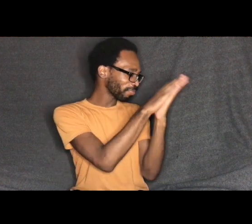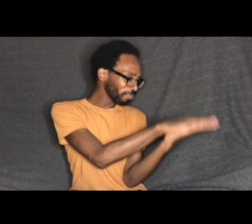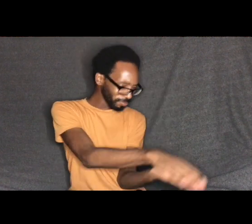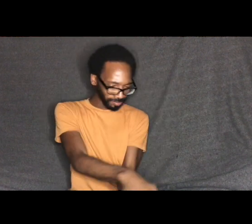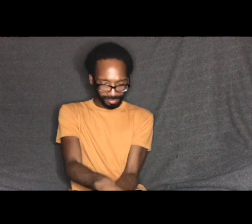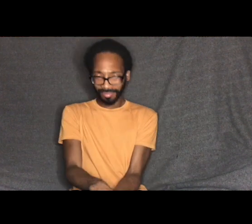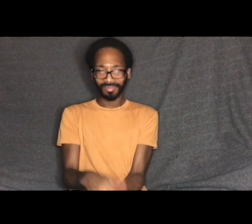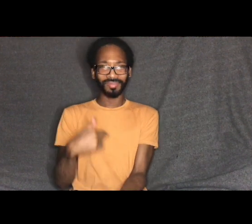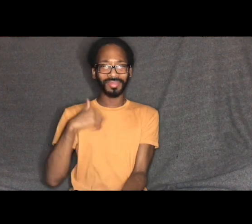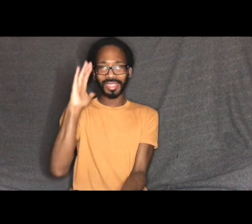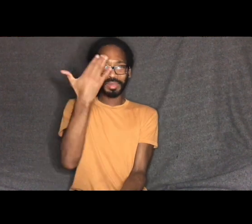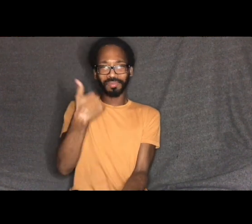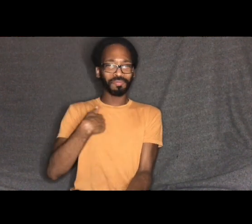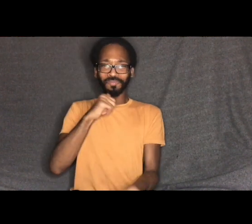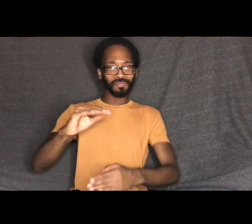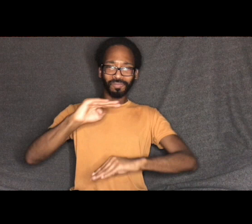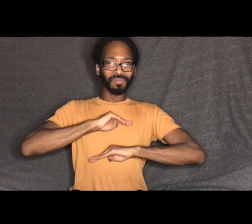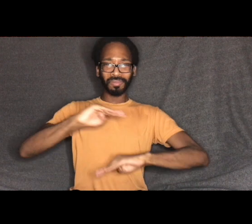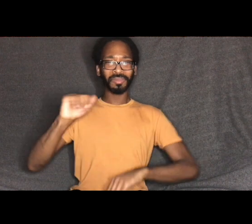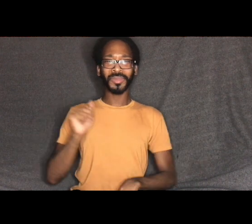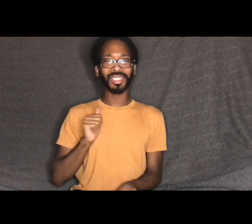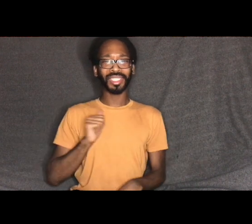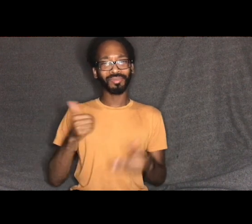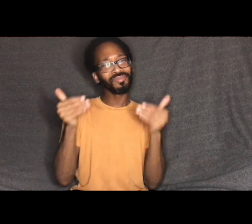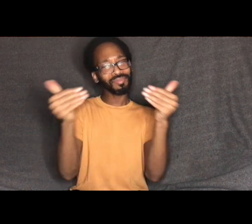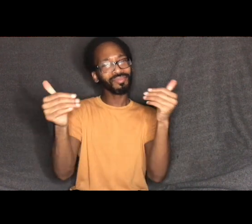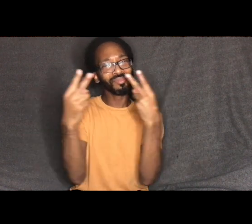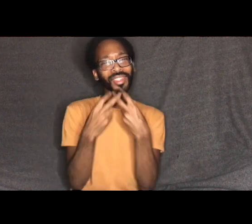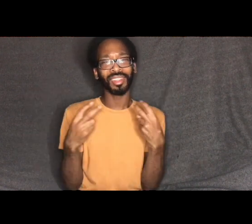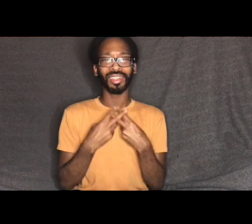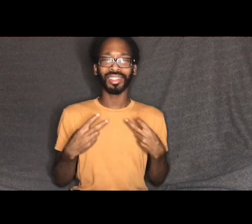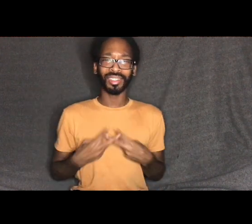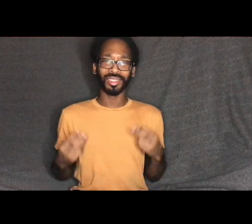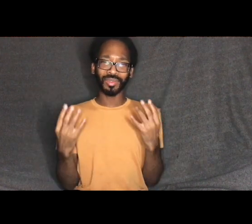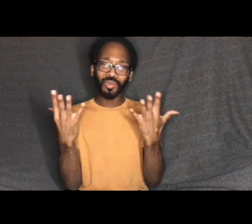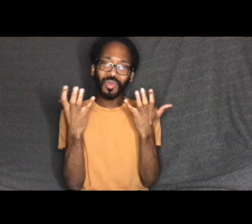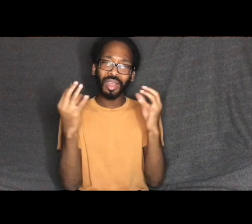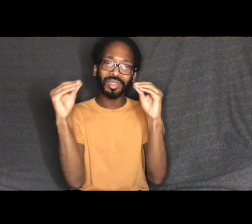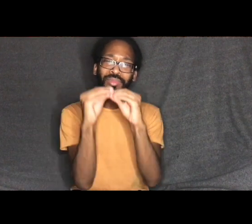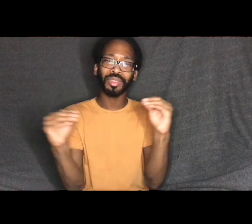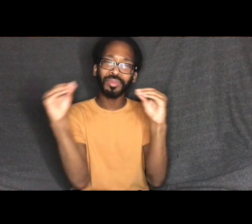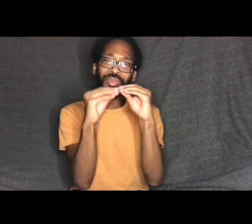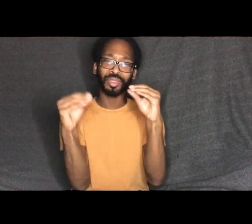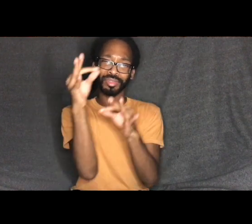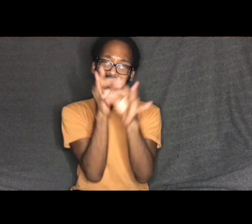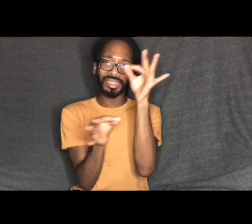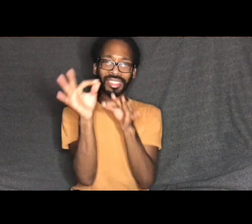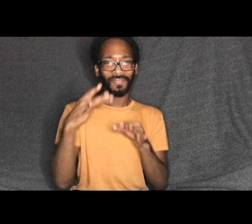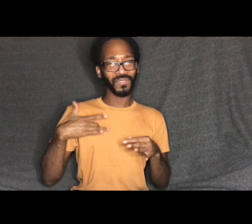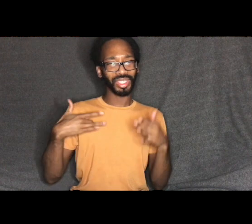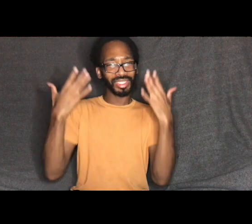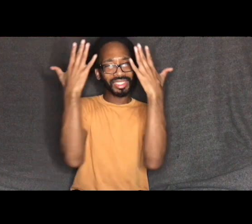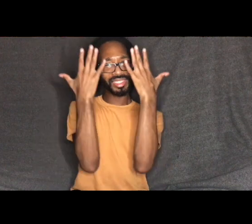four. But I find myself not feeling satisfied. I find myself